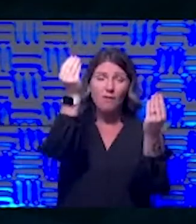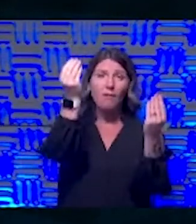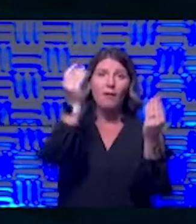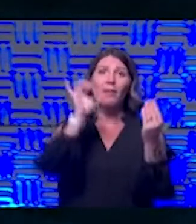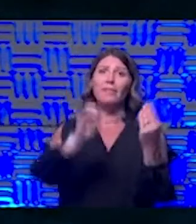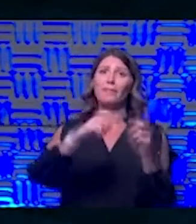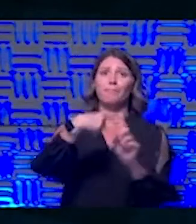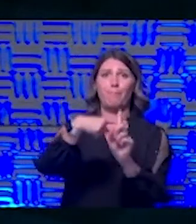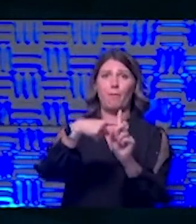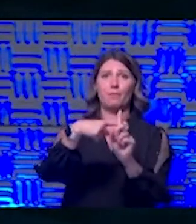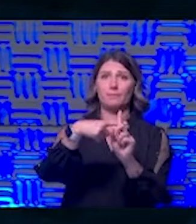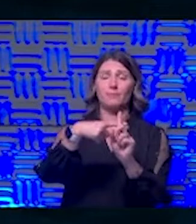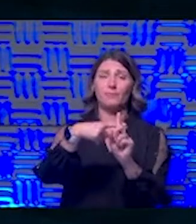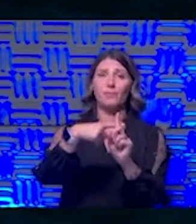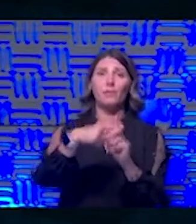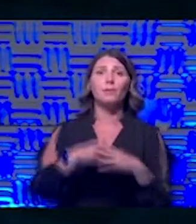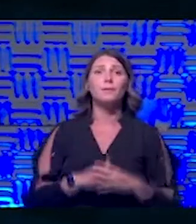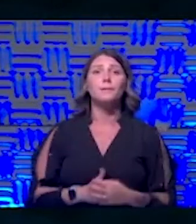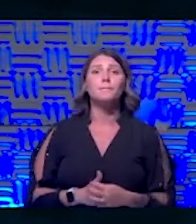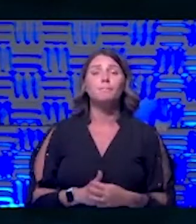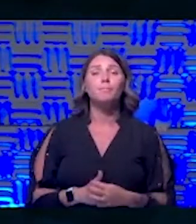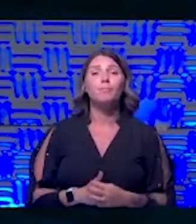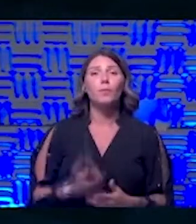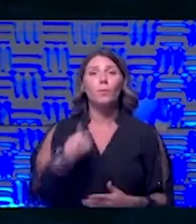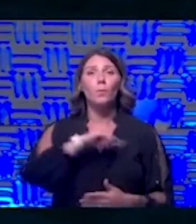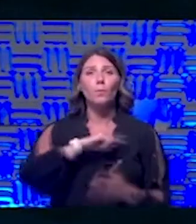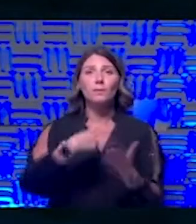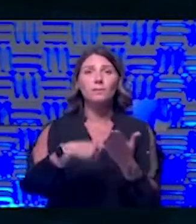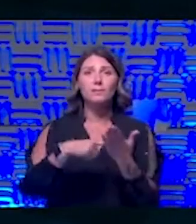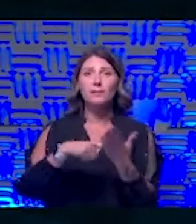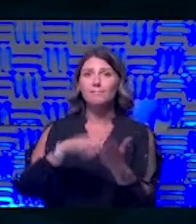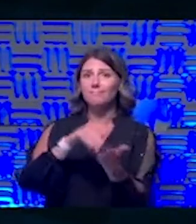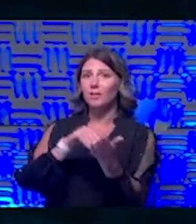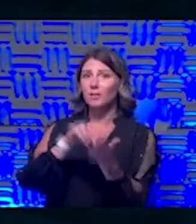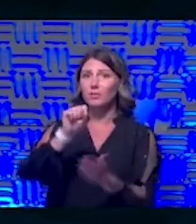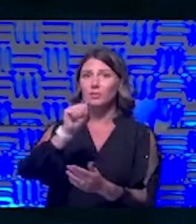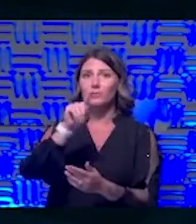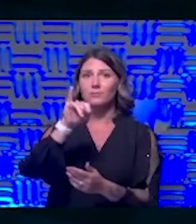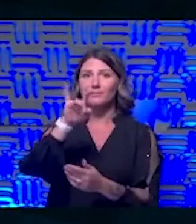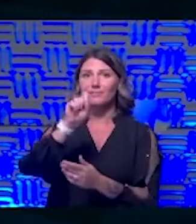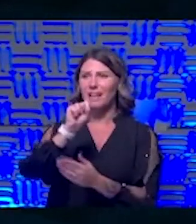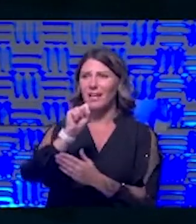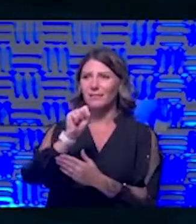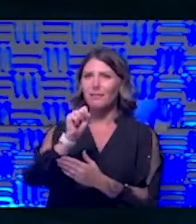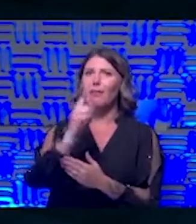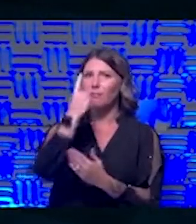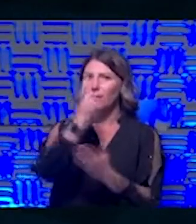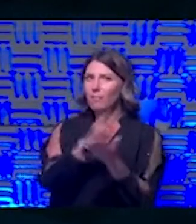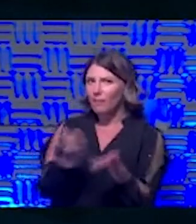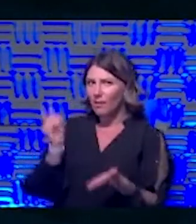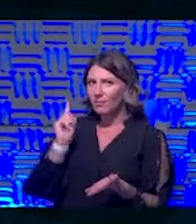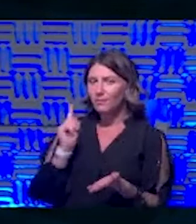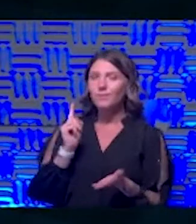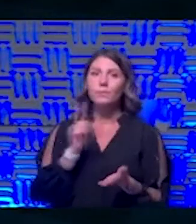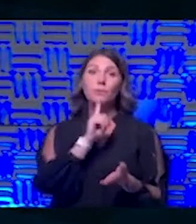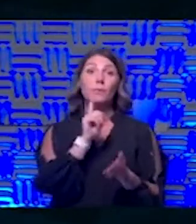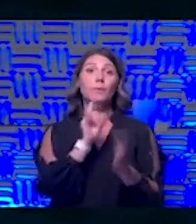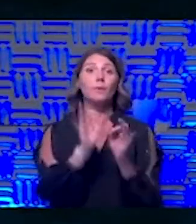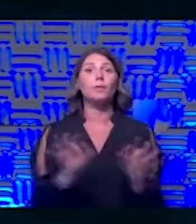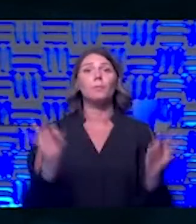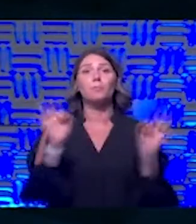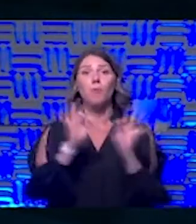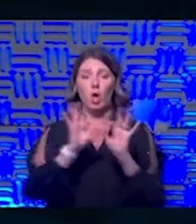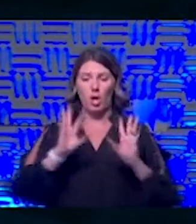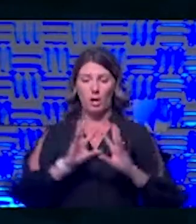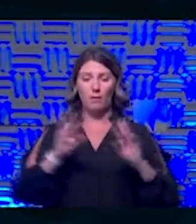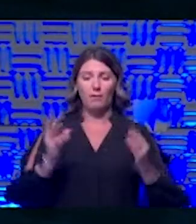plus. And like we talked about, Dr. Stites last week, I think it's very important that families have